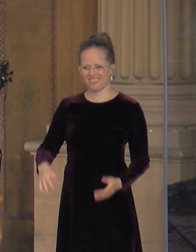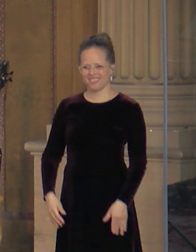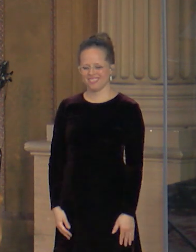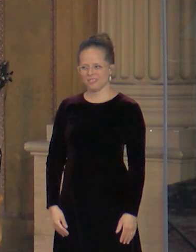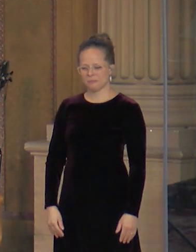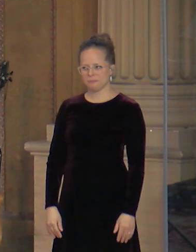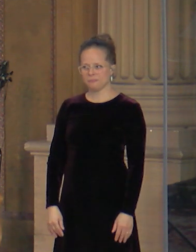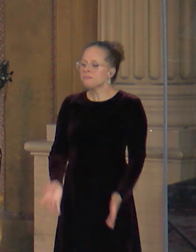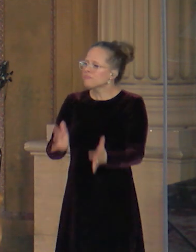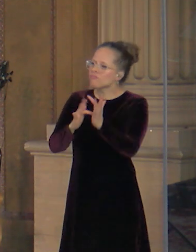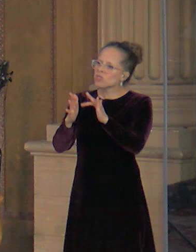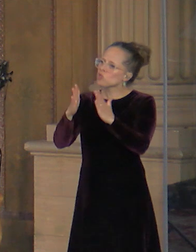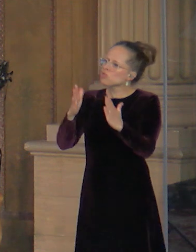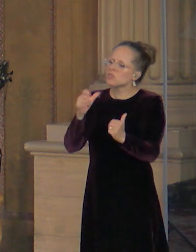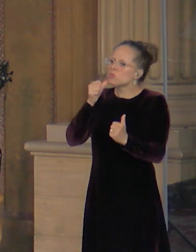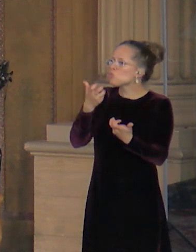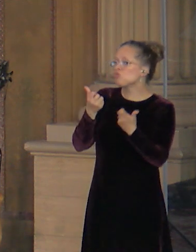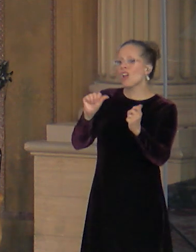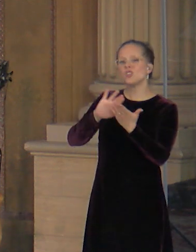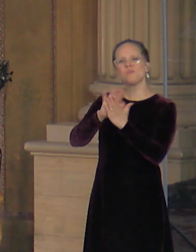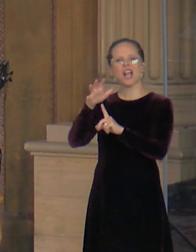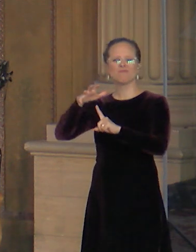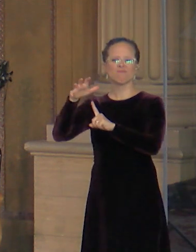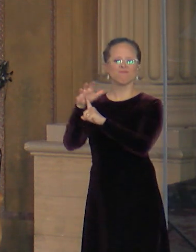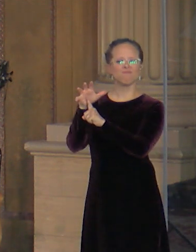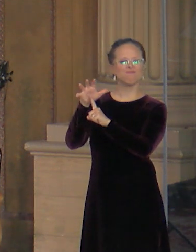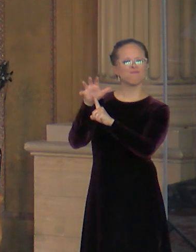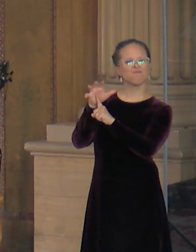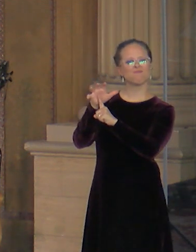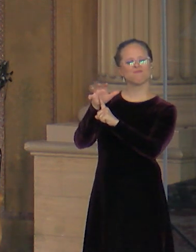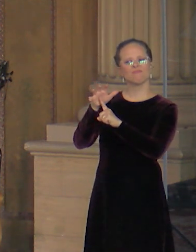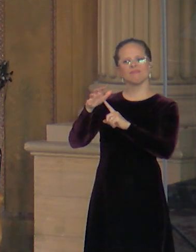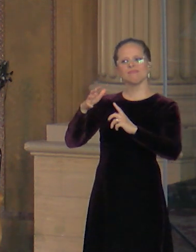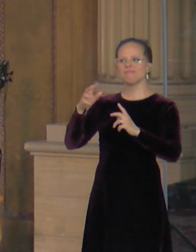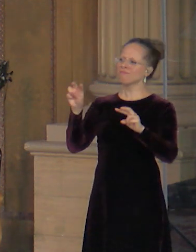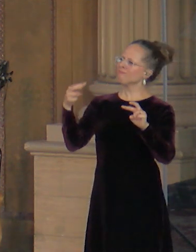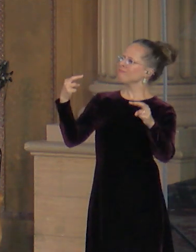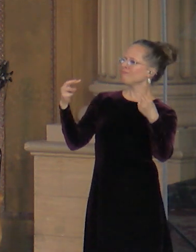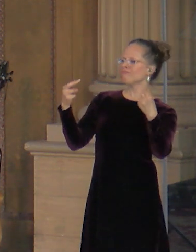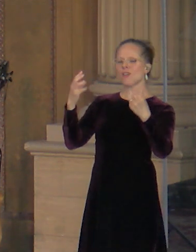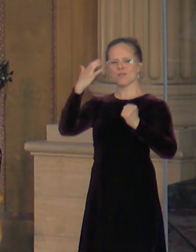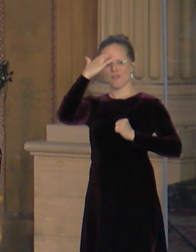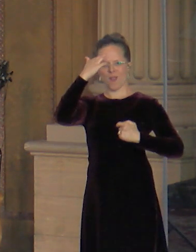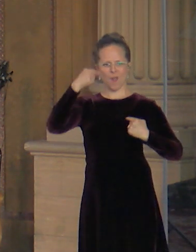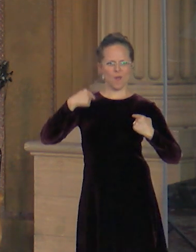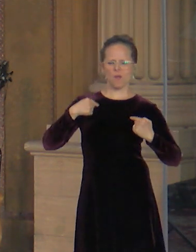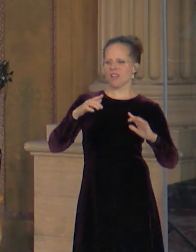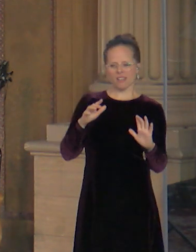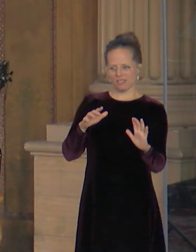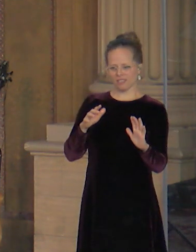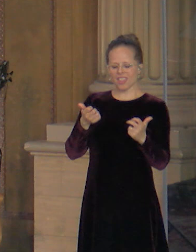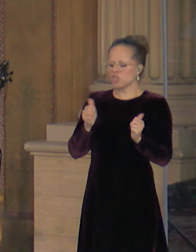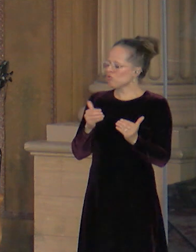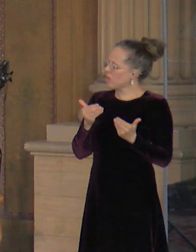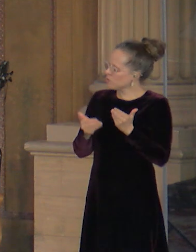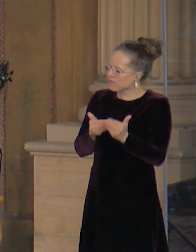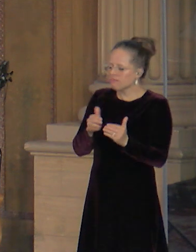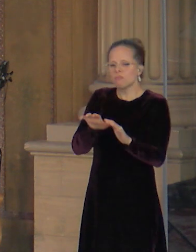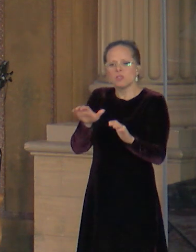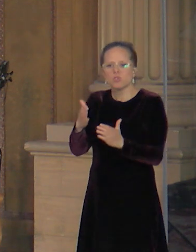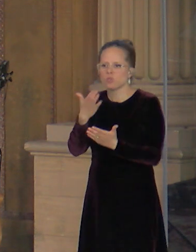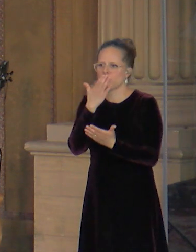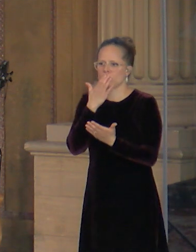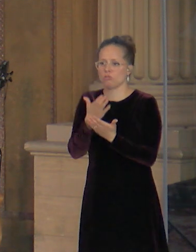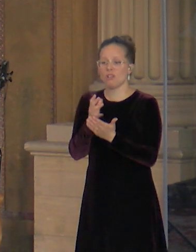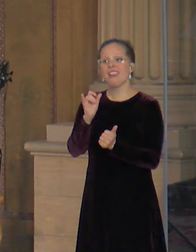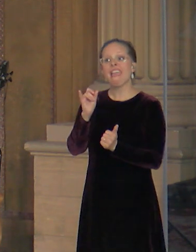Christians don't try to be famous and they don't try to be seen and known they just try to be good and to do good and then if that